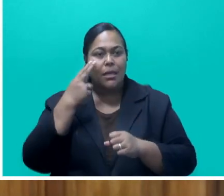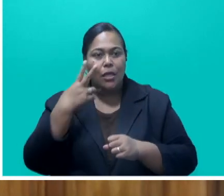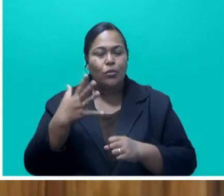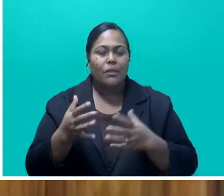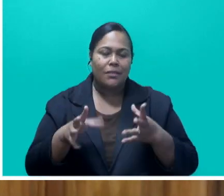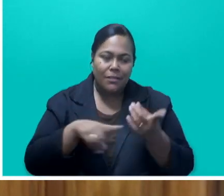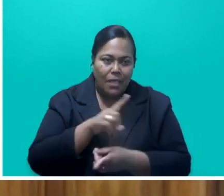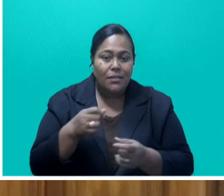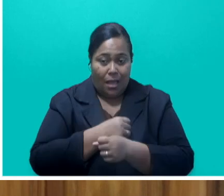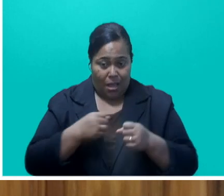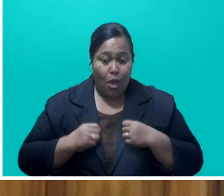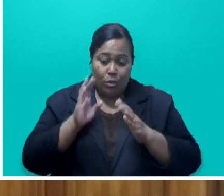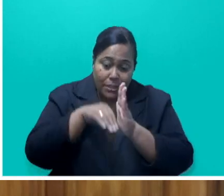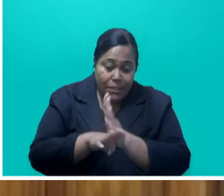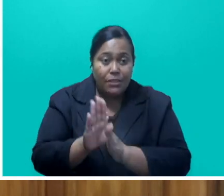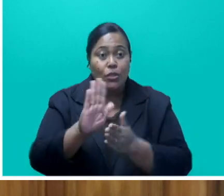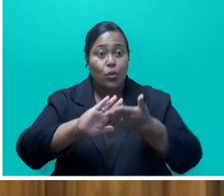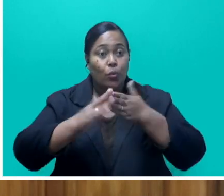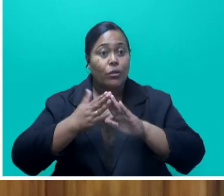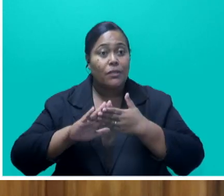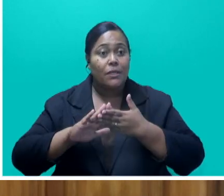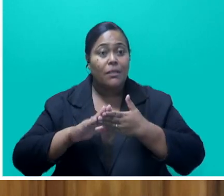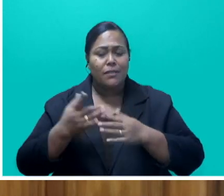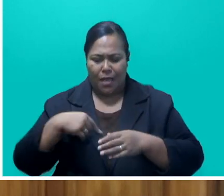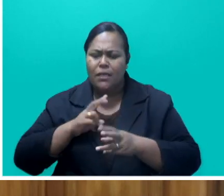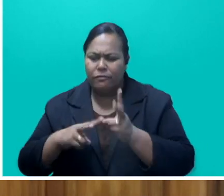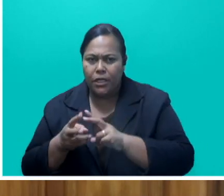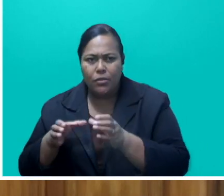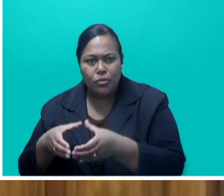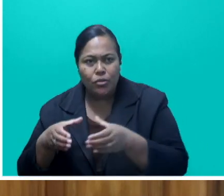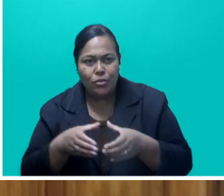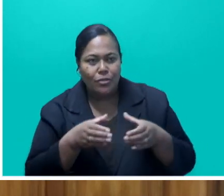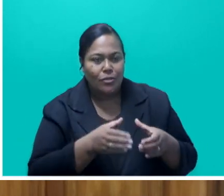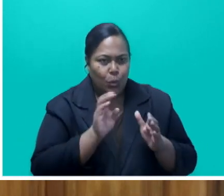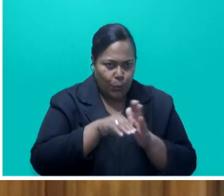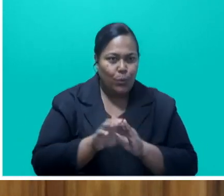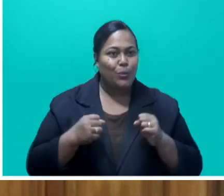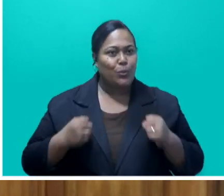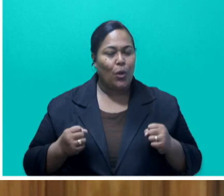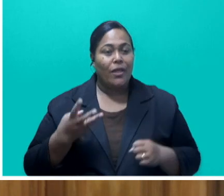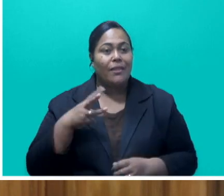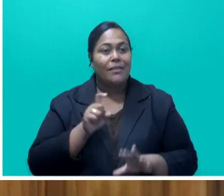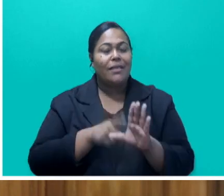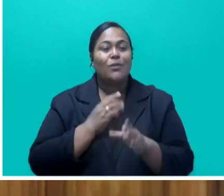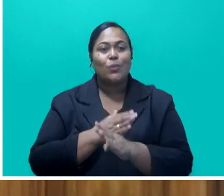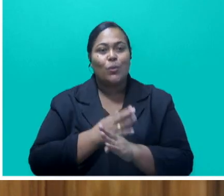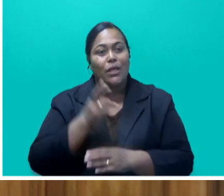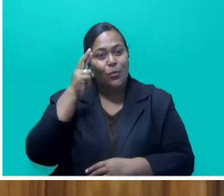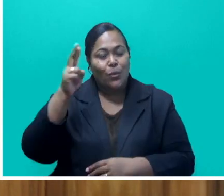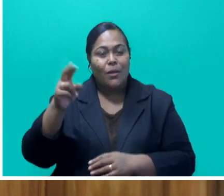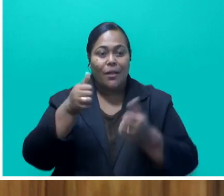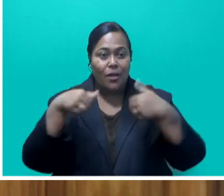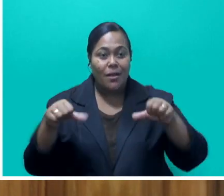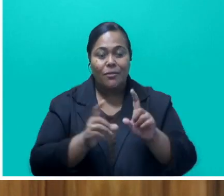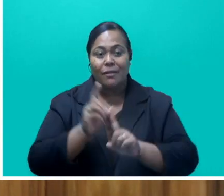Our resilience as a community is based around our village community settings. In my 30 years of working in rural and agricultural development